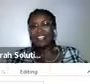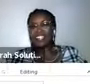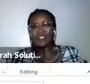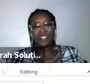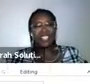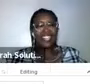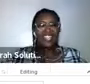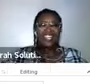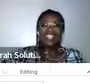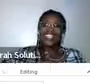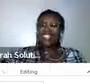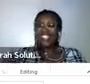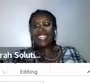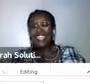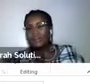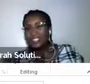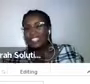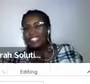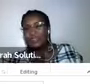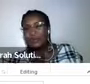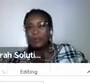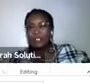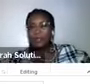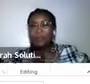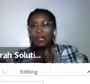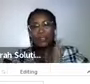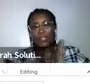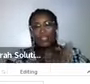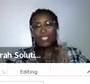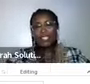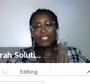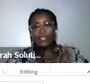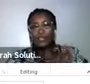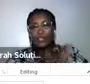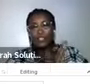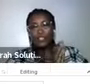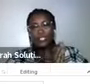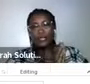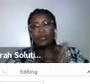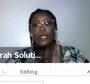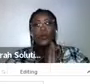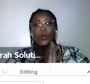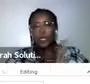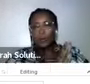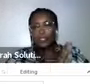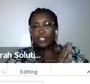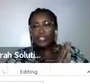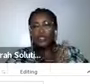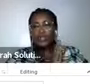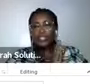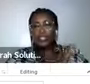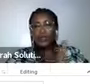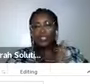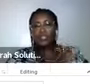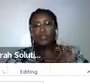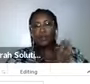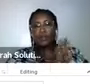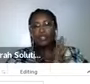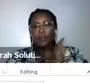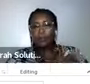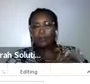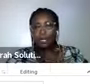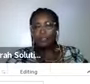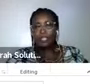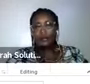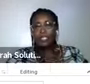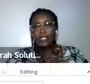I am loving this one. Yes, they are with us on purpose. So Balcon Housing and Stallion Construction Company, we appreciate you. Thank you so much